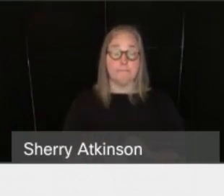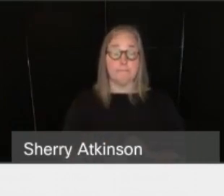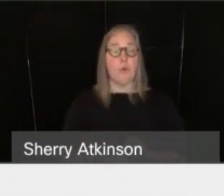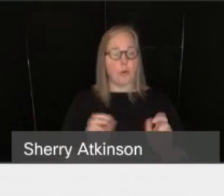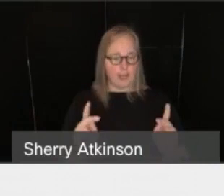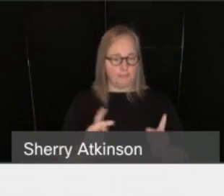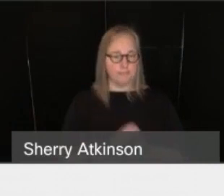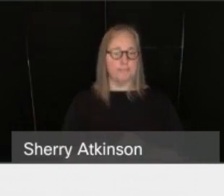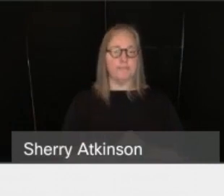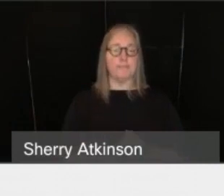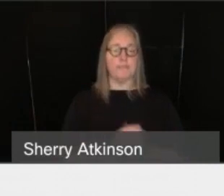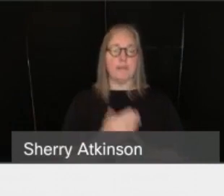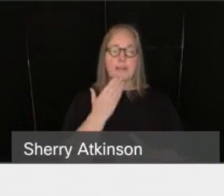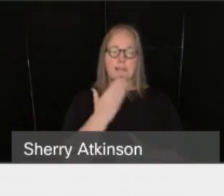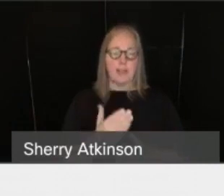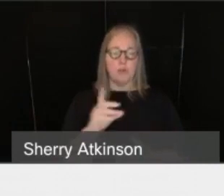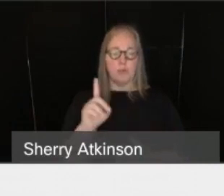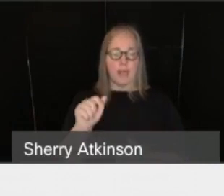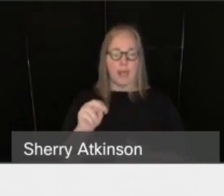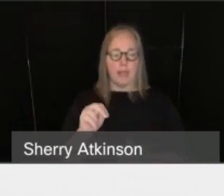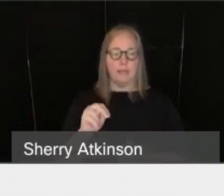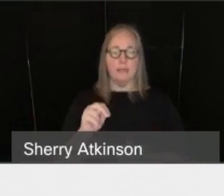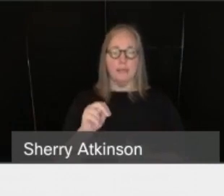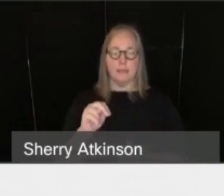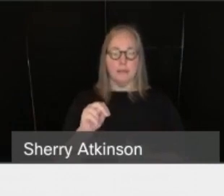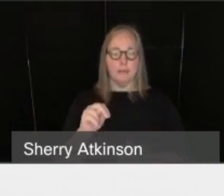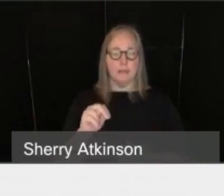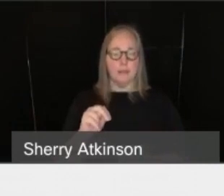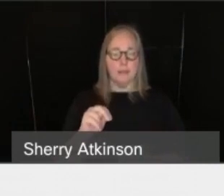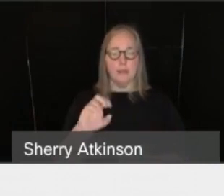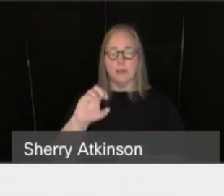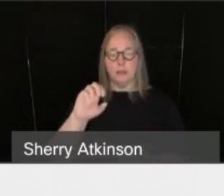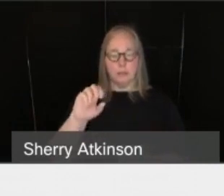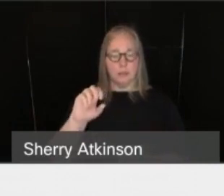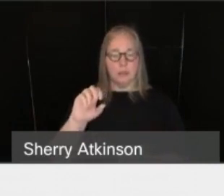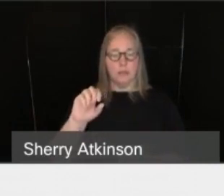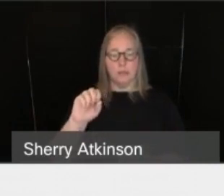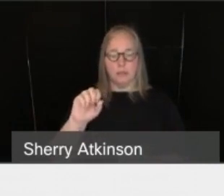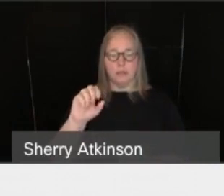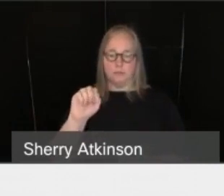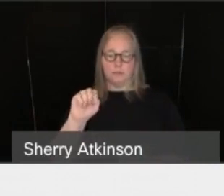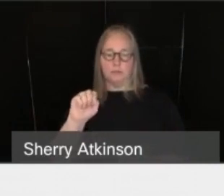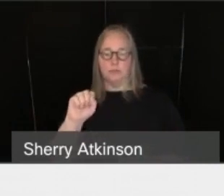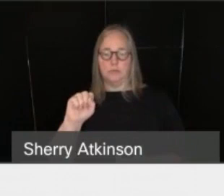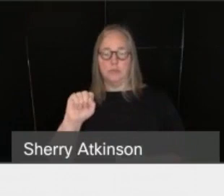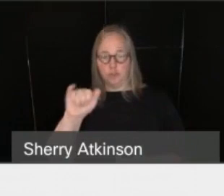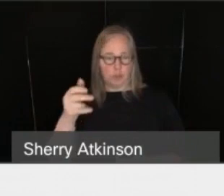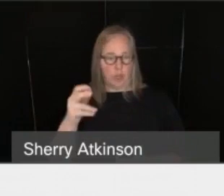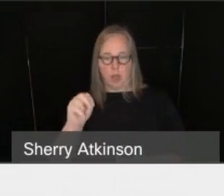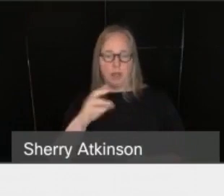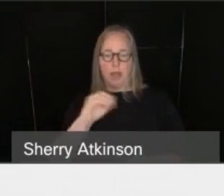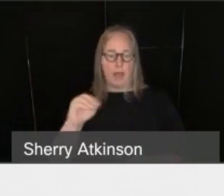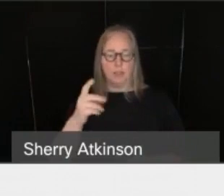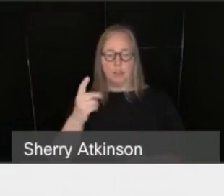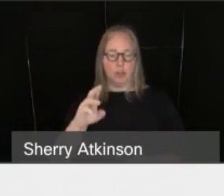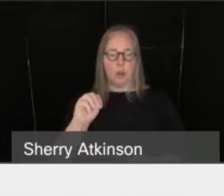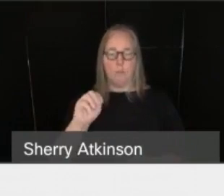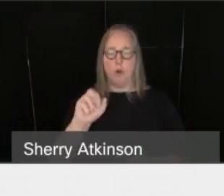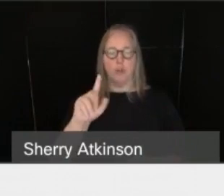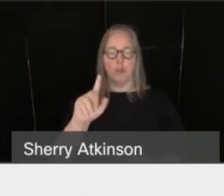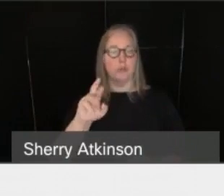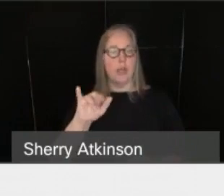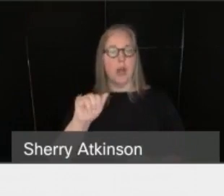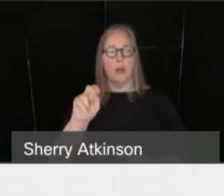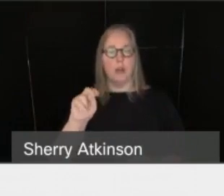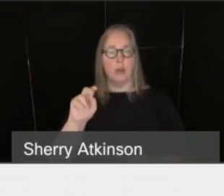Okay, thank you, Dan, Scott, and Dr. Maturano. We appreciate your time this morning. If our technical